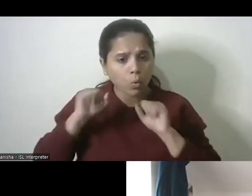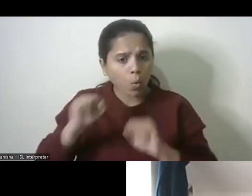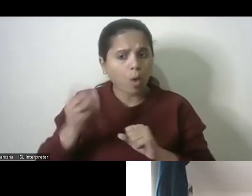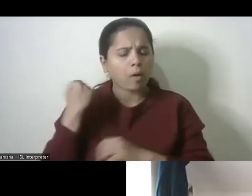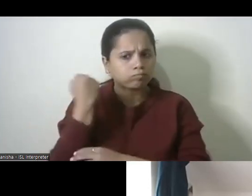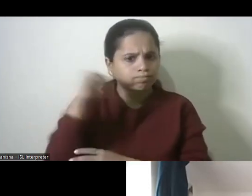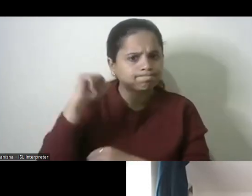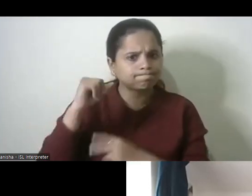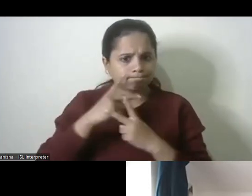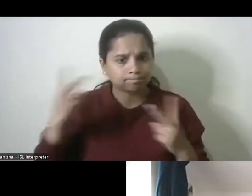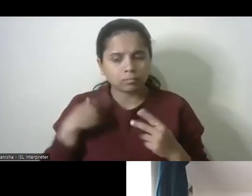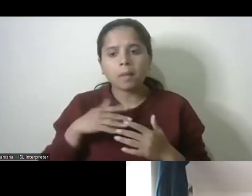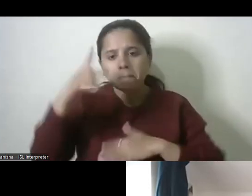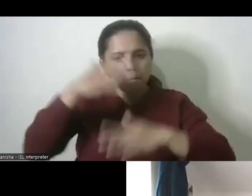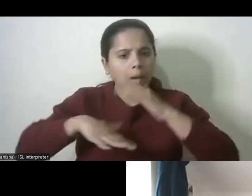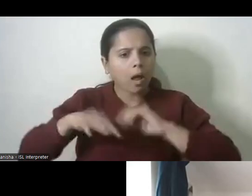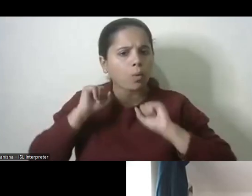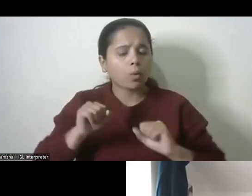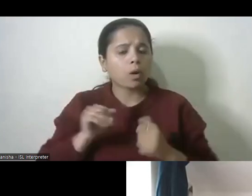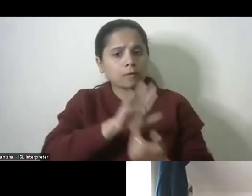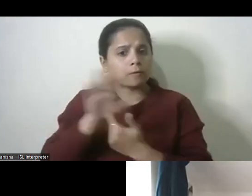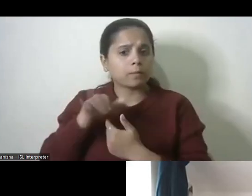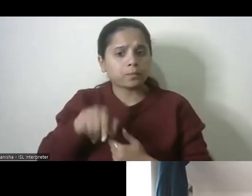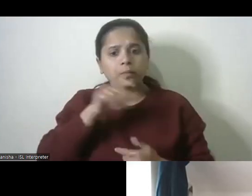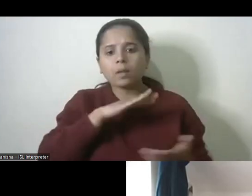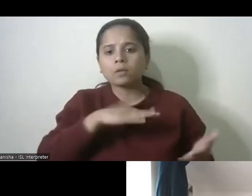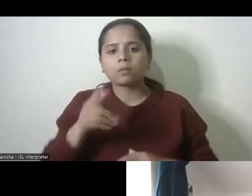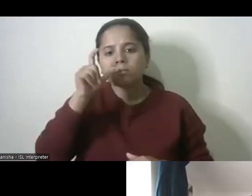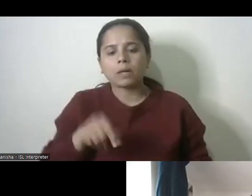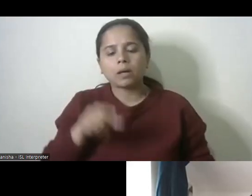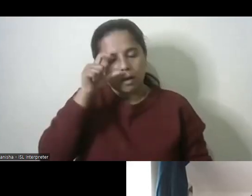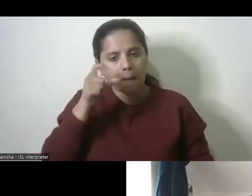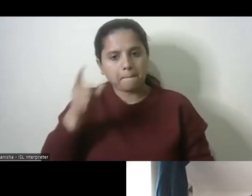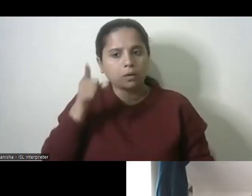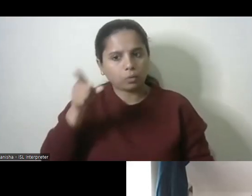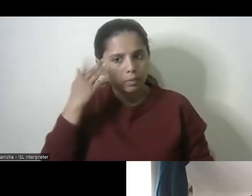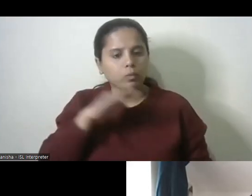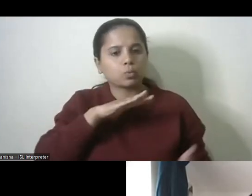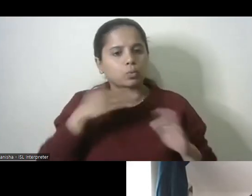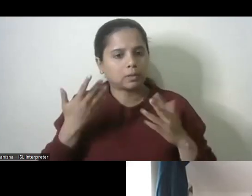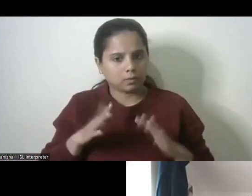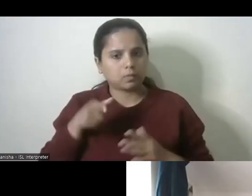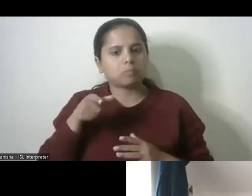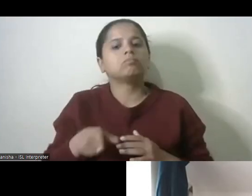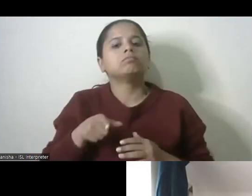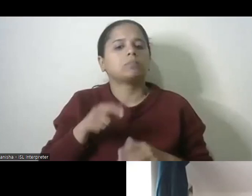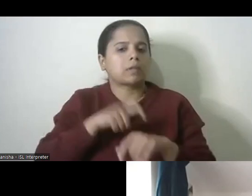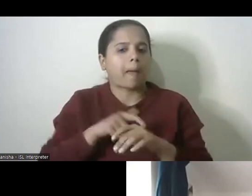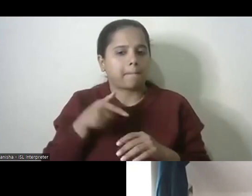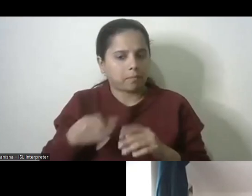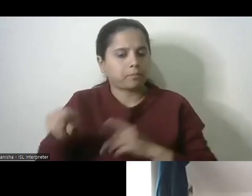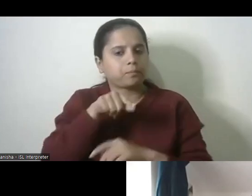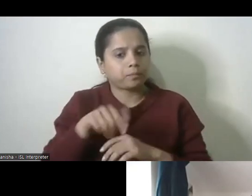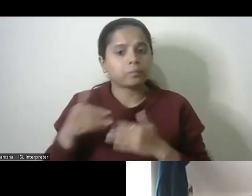movement, is planned in December to commemorate the death anniversary of Dr. Ambedkar, who worked tirelessly to